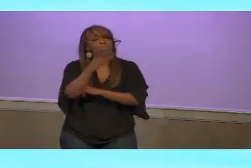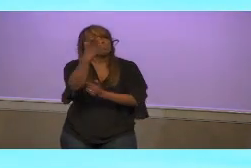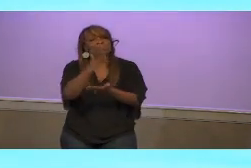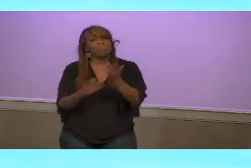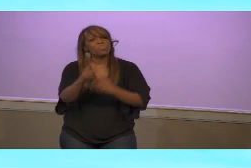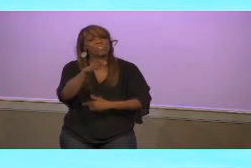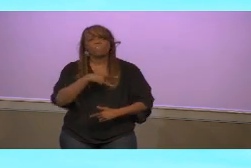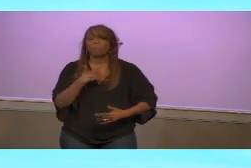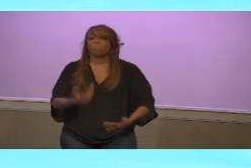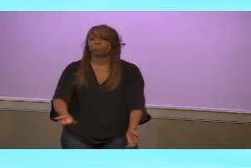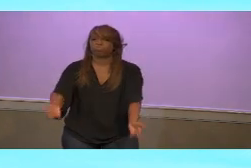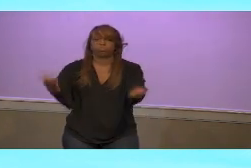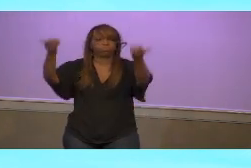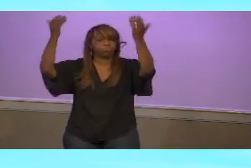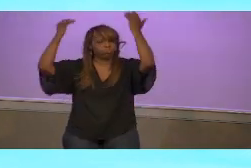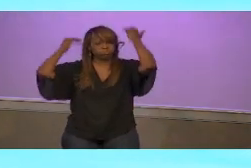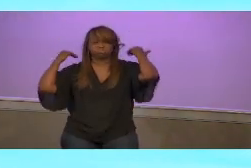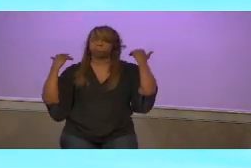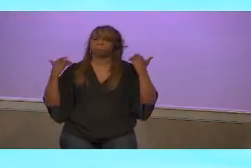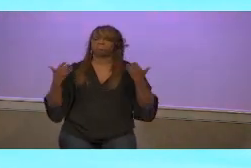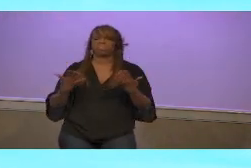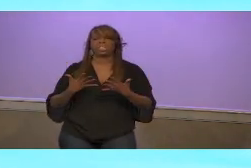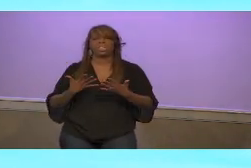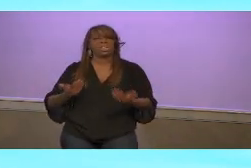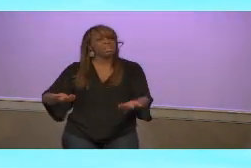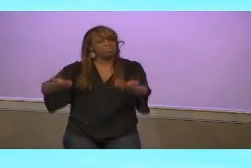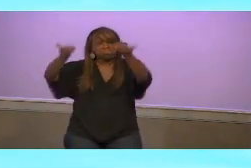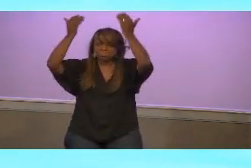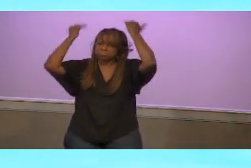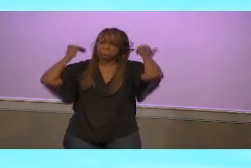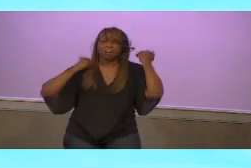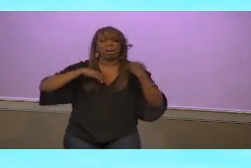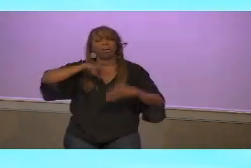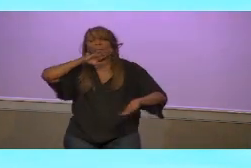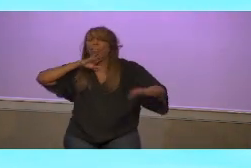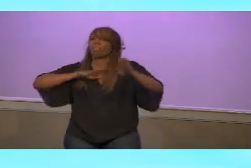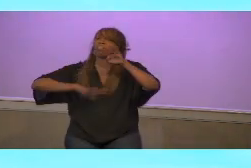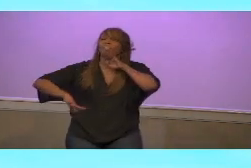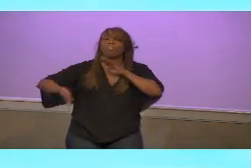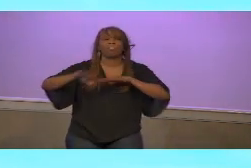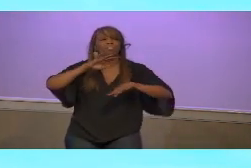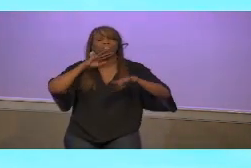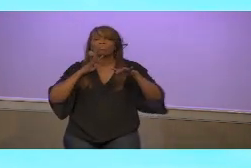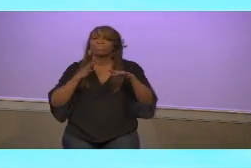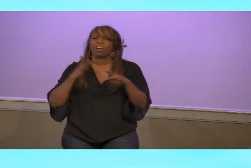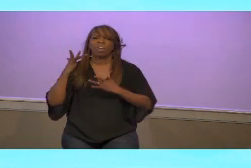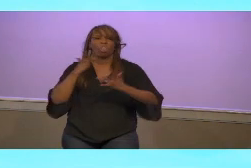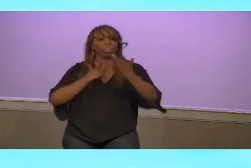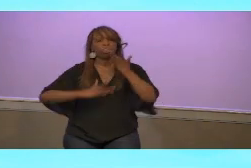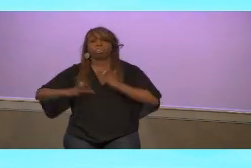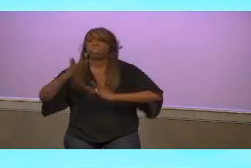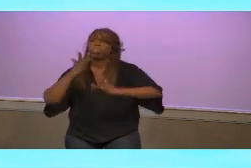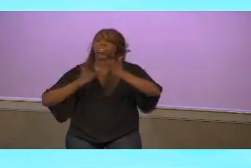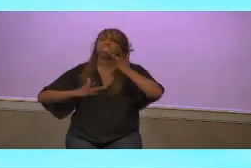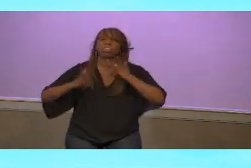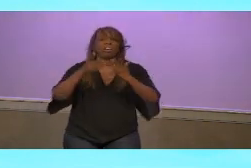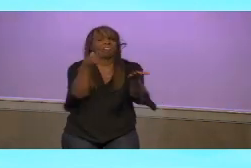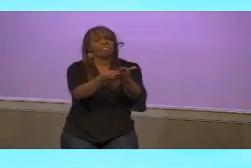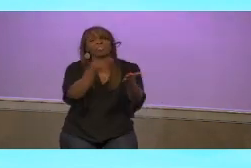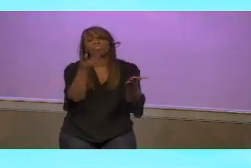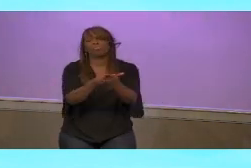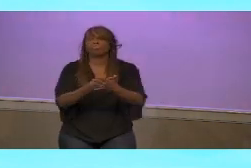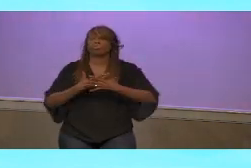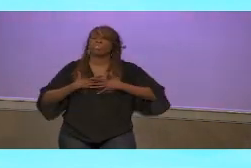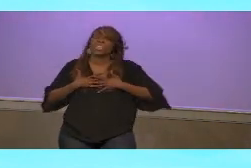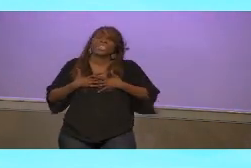been overwhelmed emotionally. Some of you have been overrun financially. Some of you are at a place